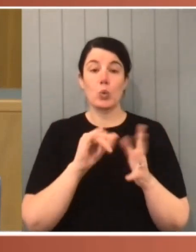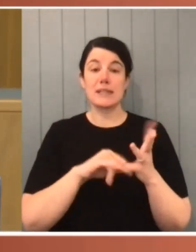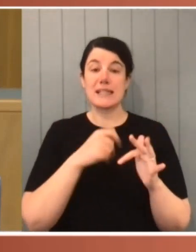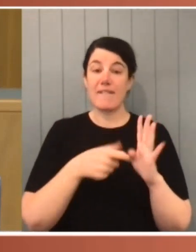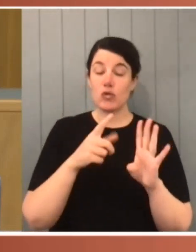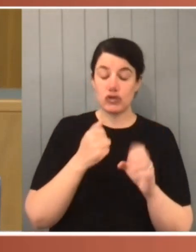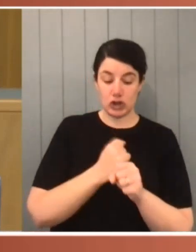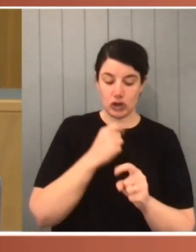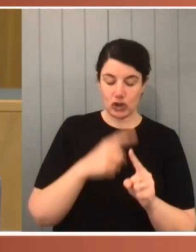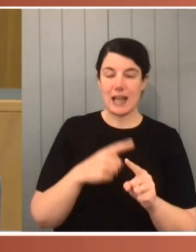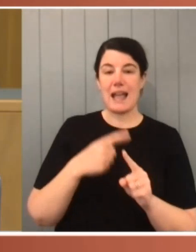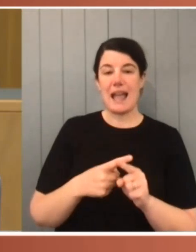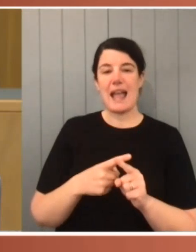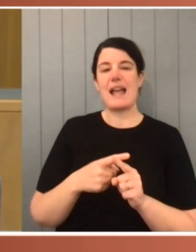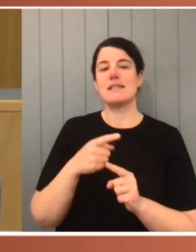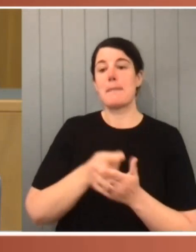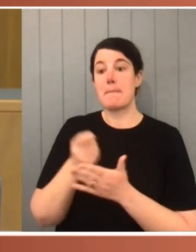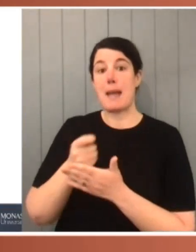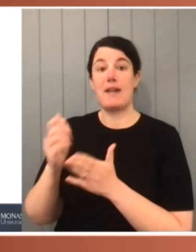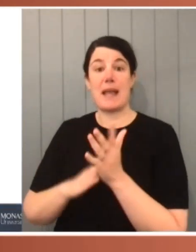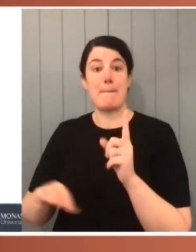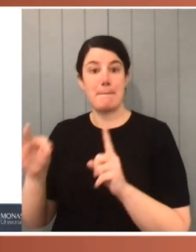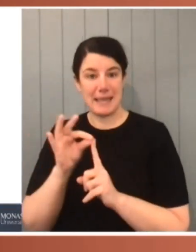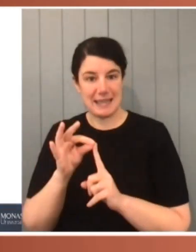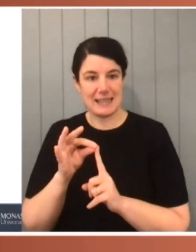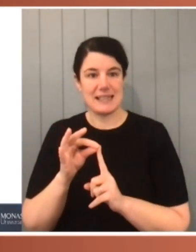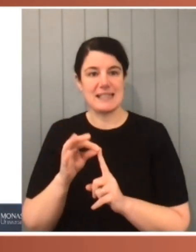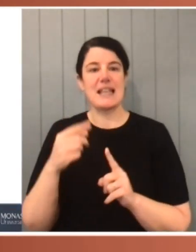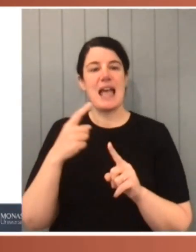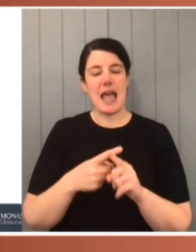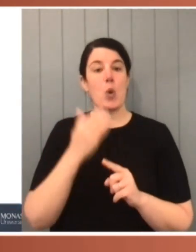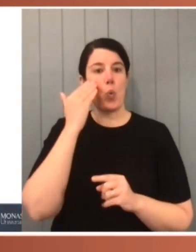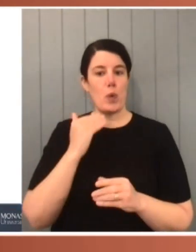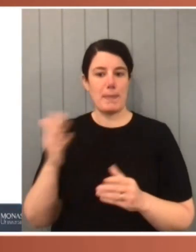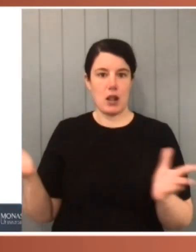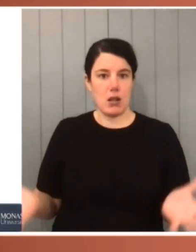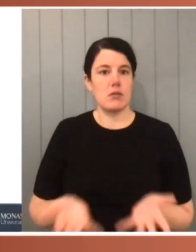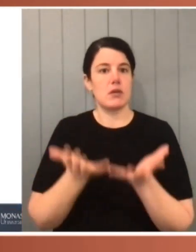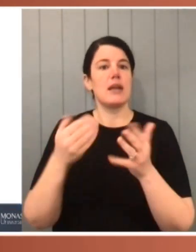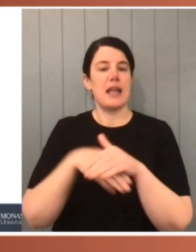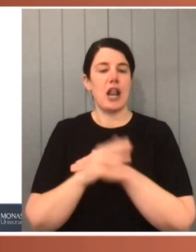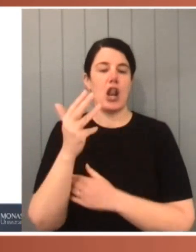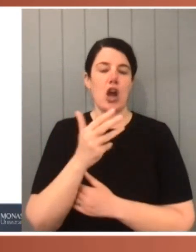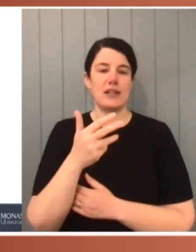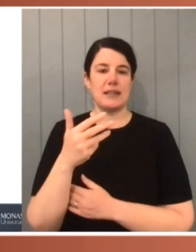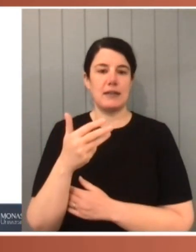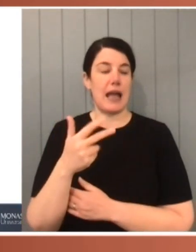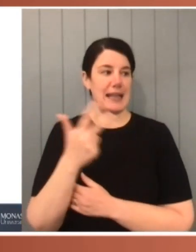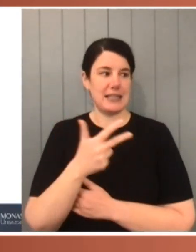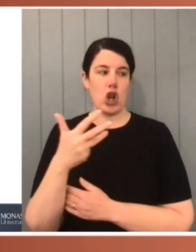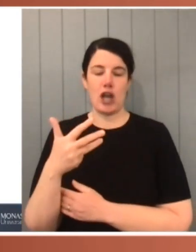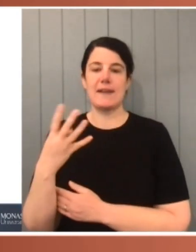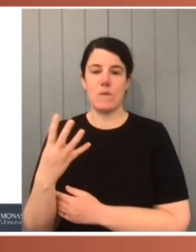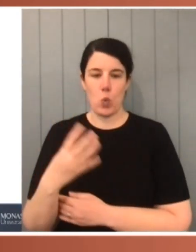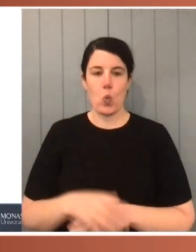the extension of the franchise to women, beginning in South Australia in 1894. The